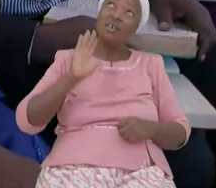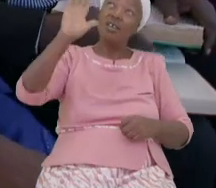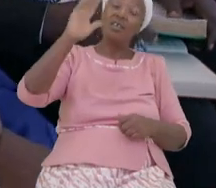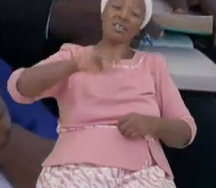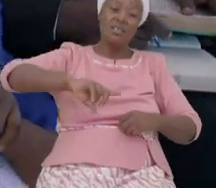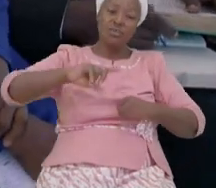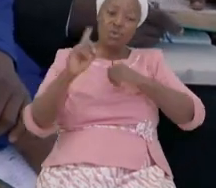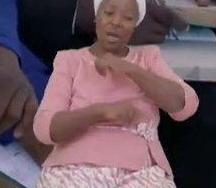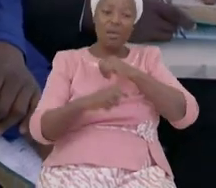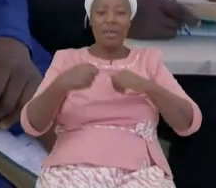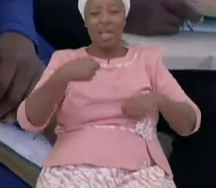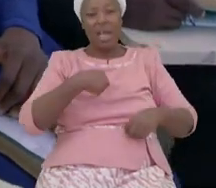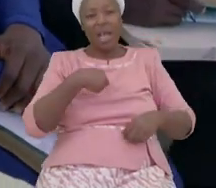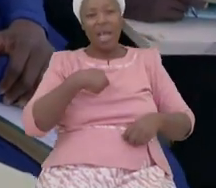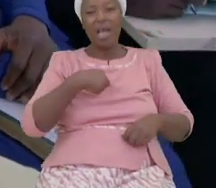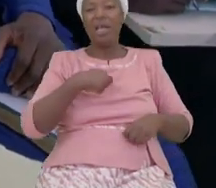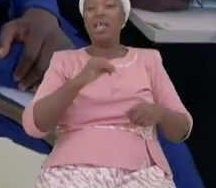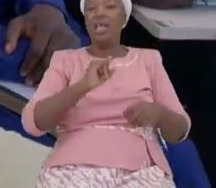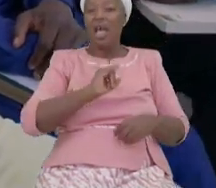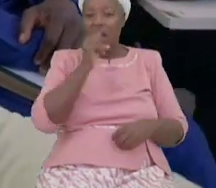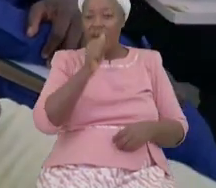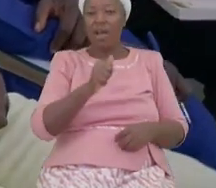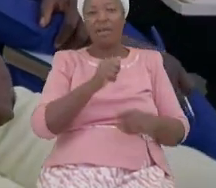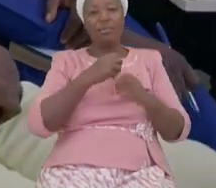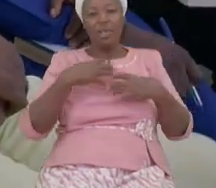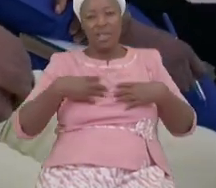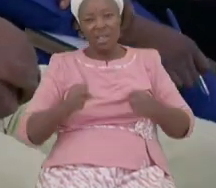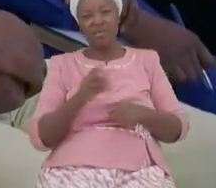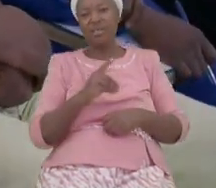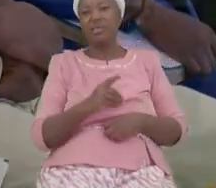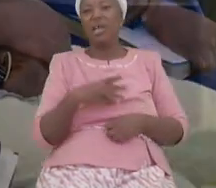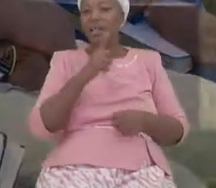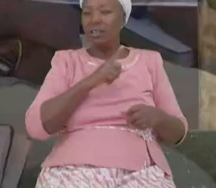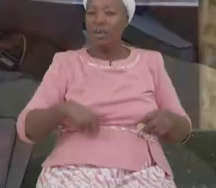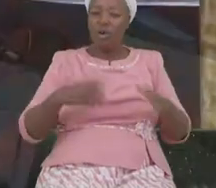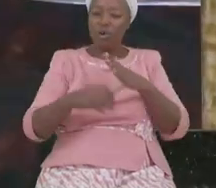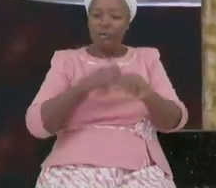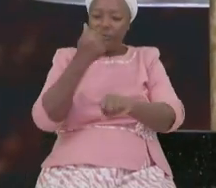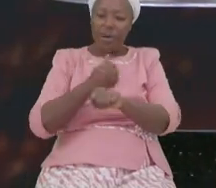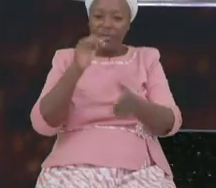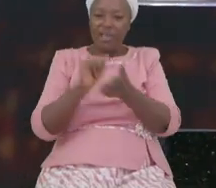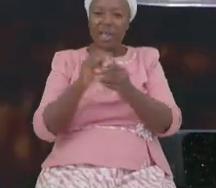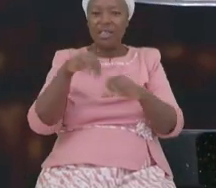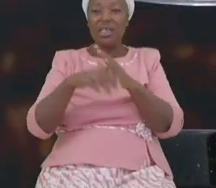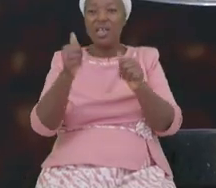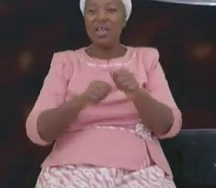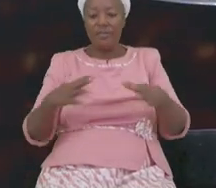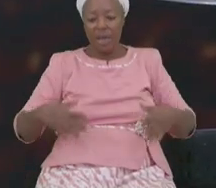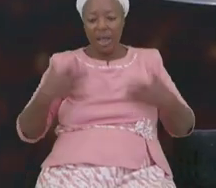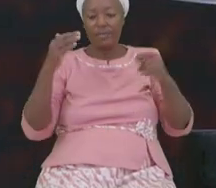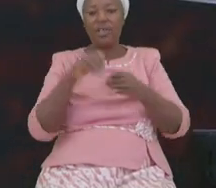stripes, I am healed. The Lord confirmed that in every life